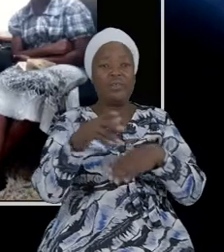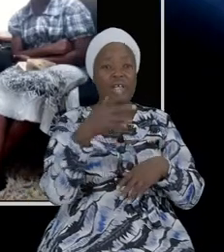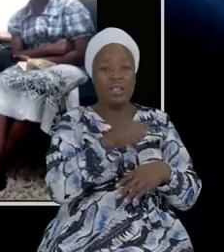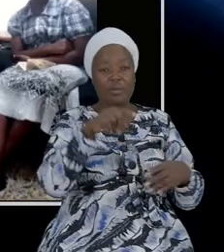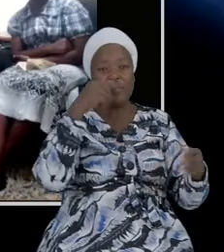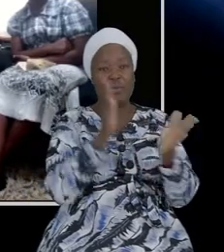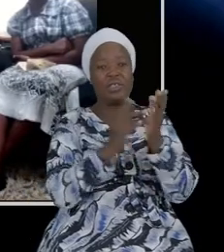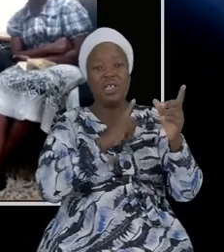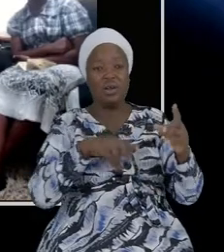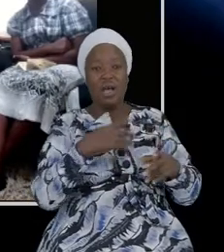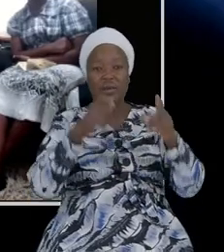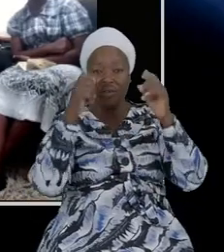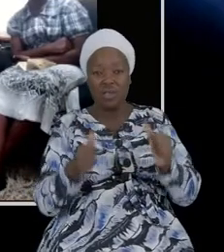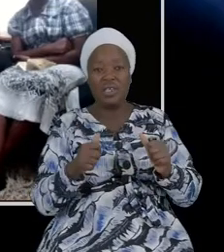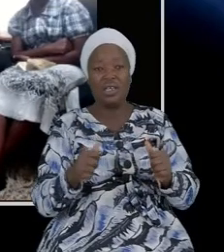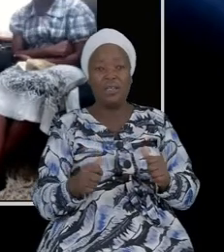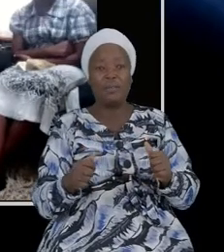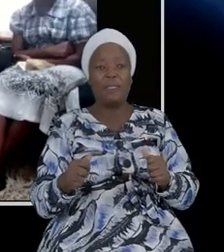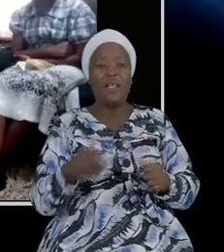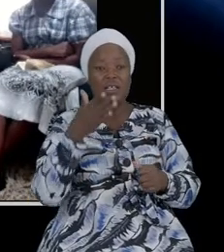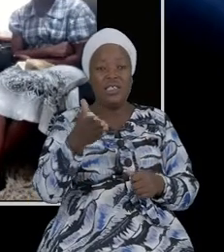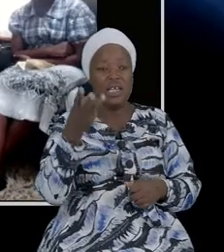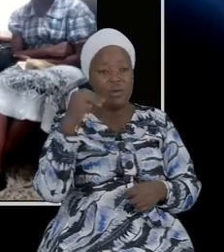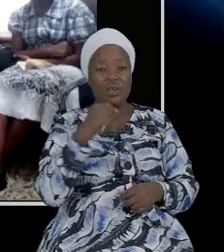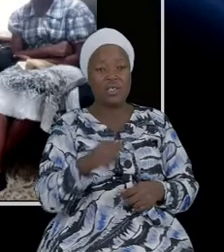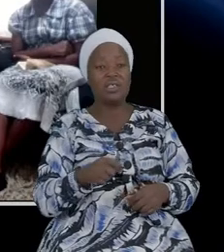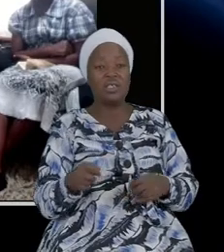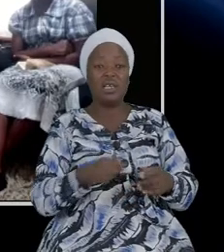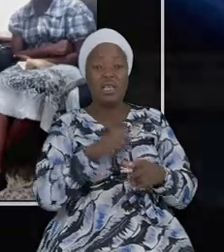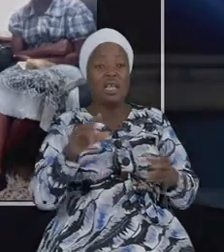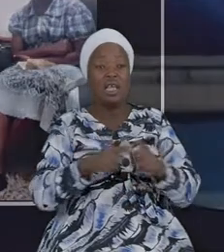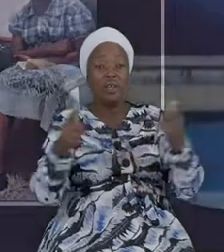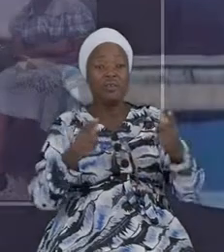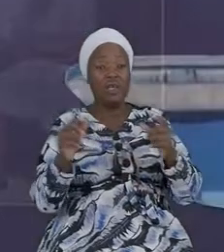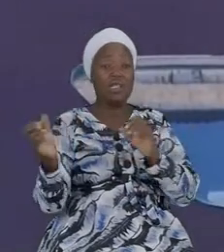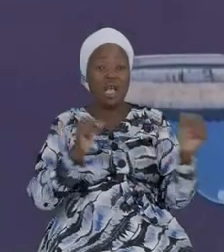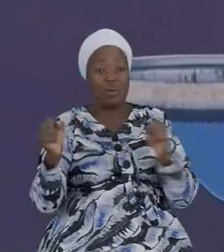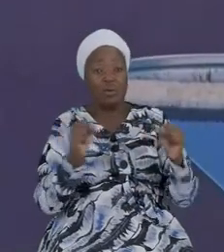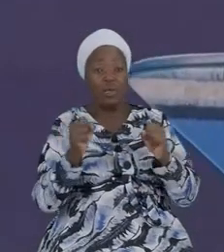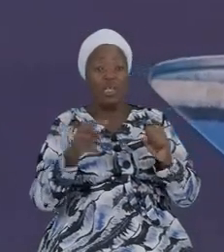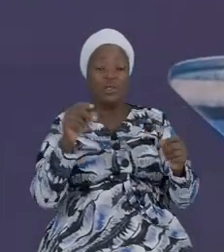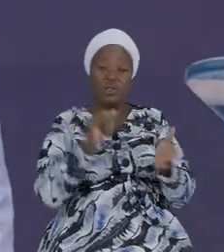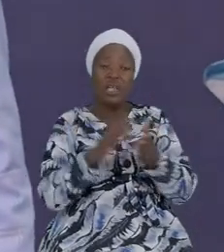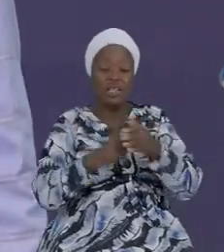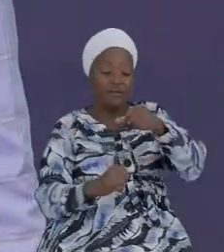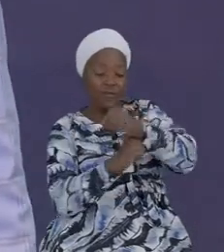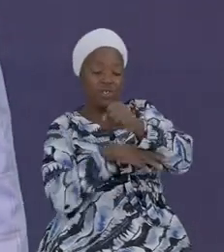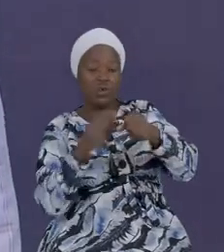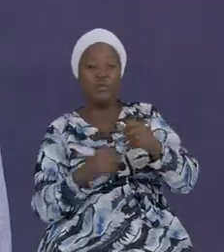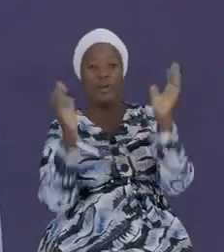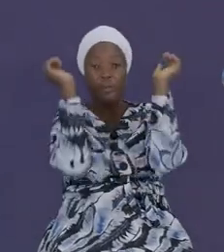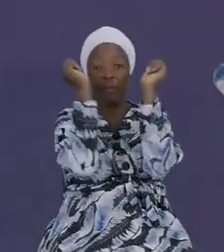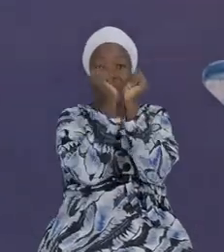Lord, and suddenly there was a great earthquake, so that the foundations of the